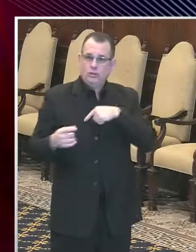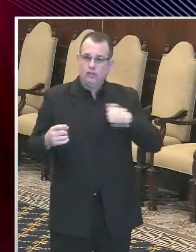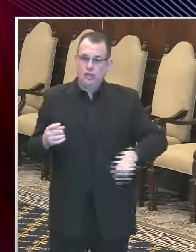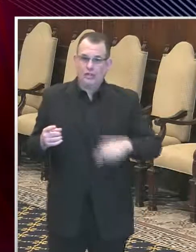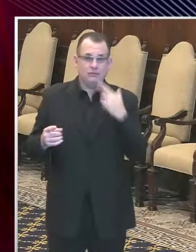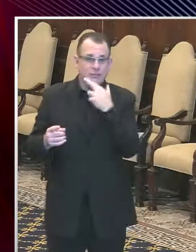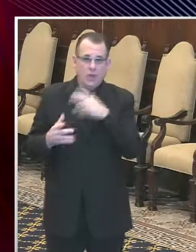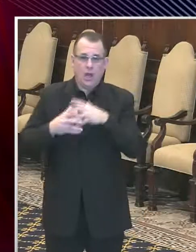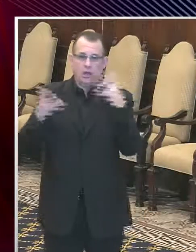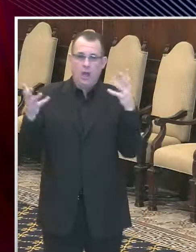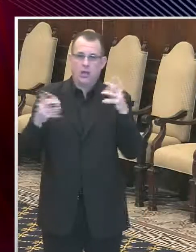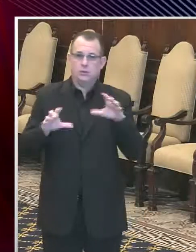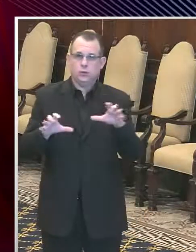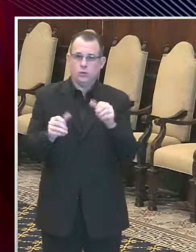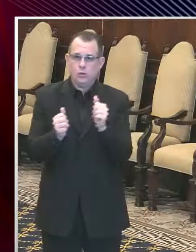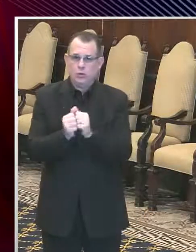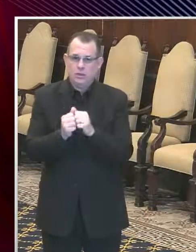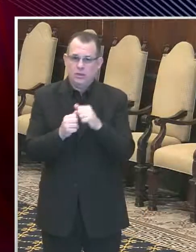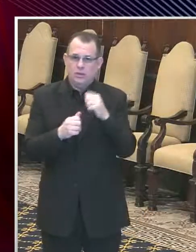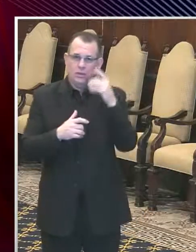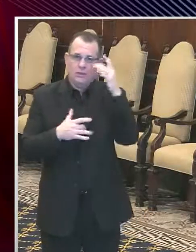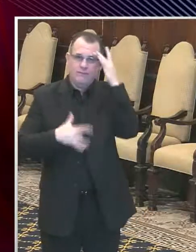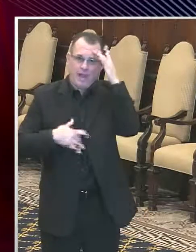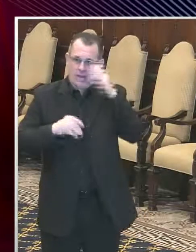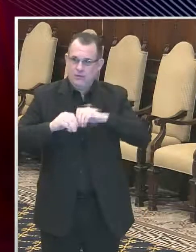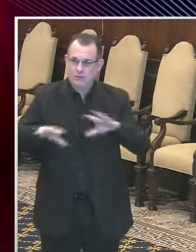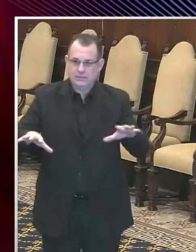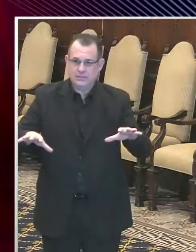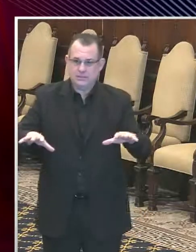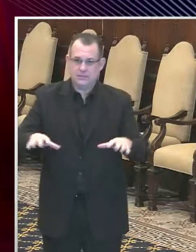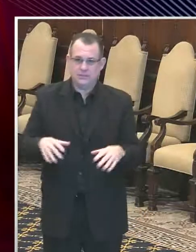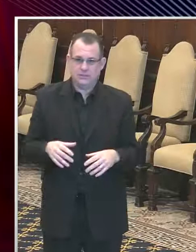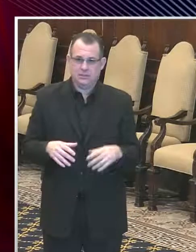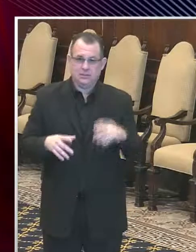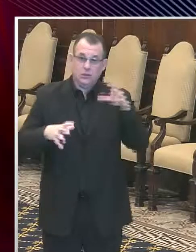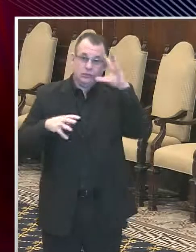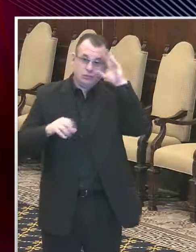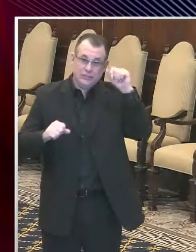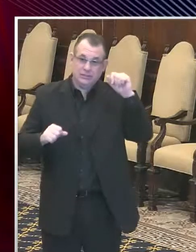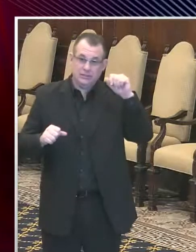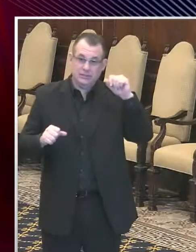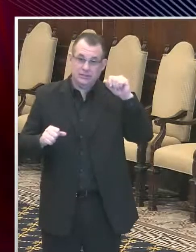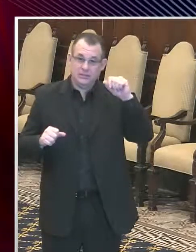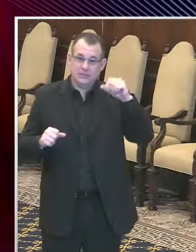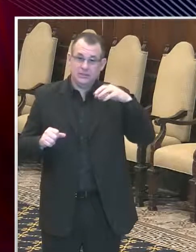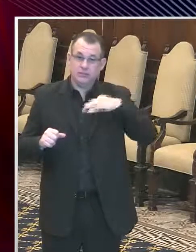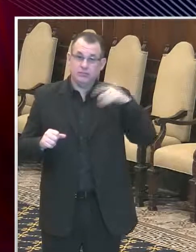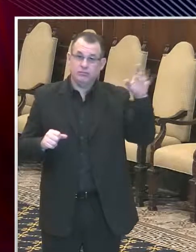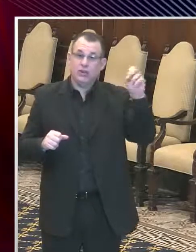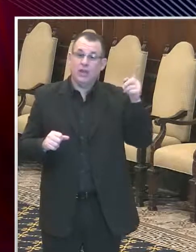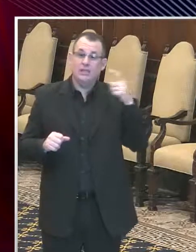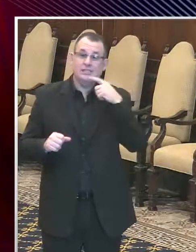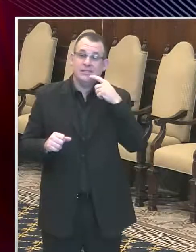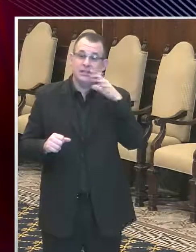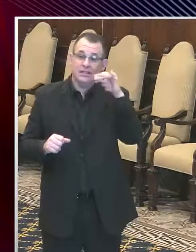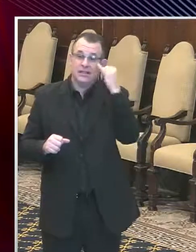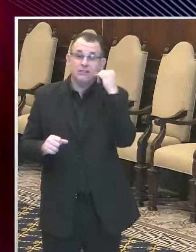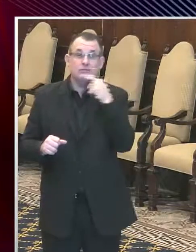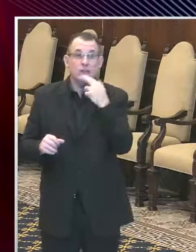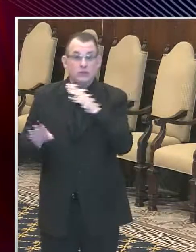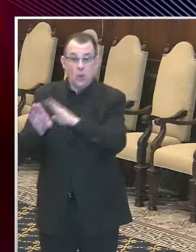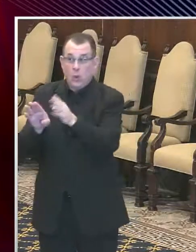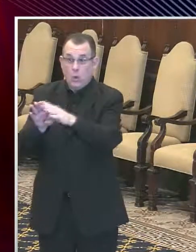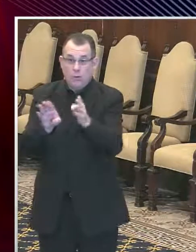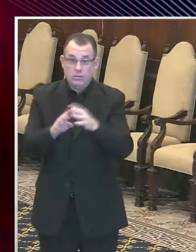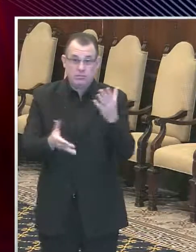And so even presidential candidate Biden had mentioned if restaurants start to reopen, they might need to